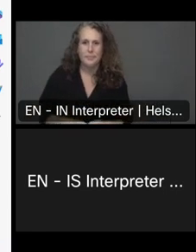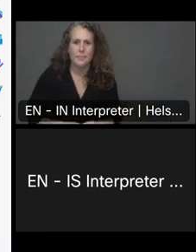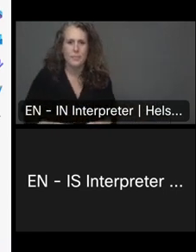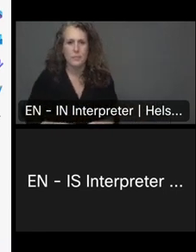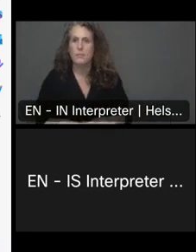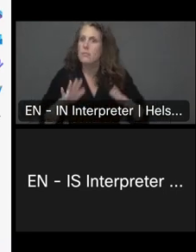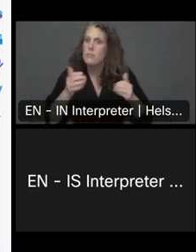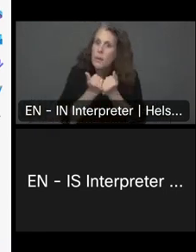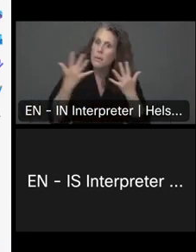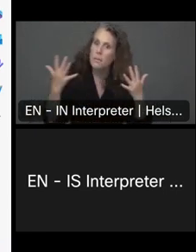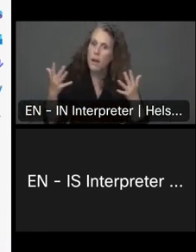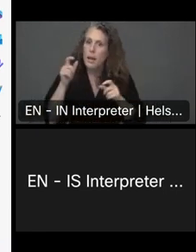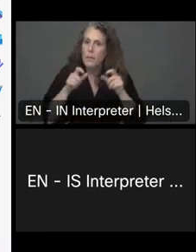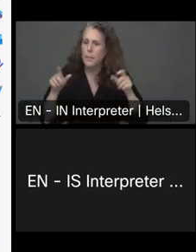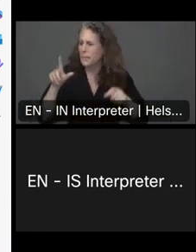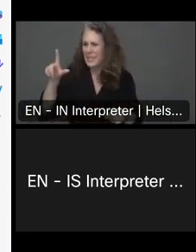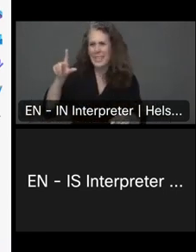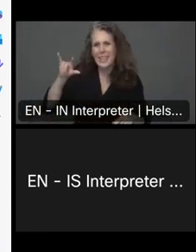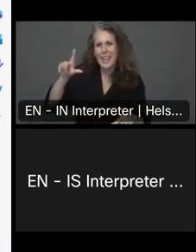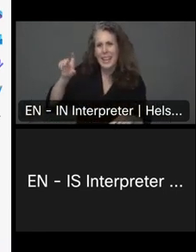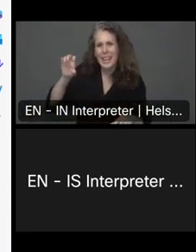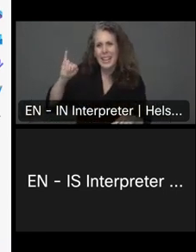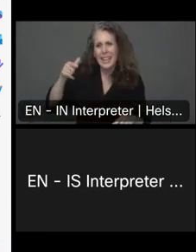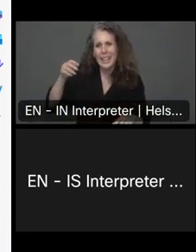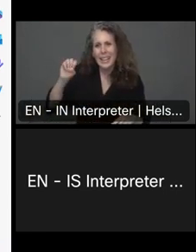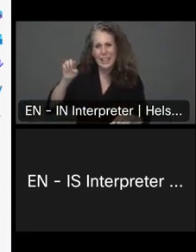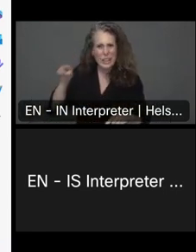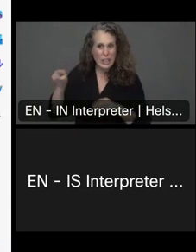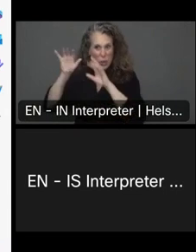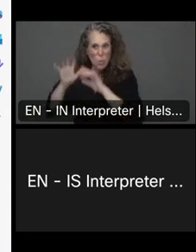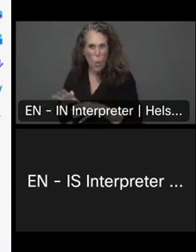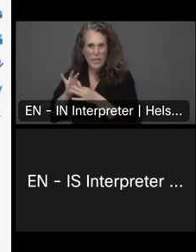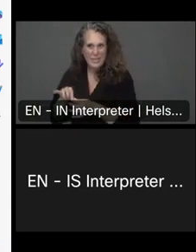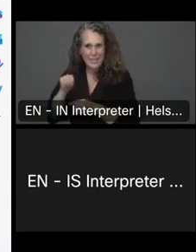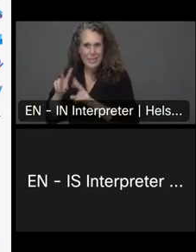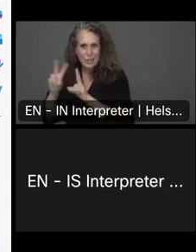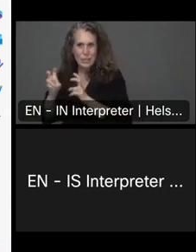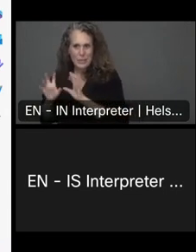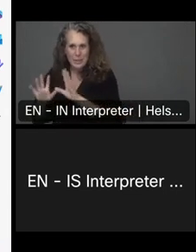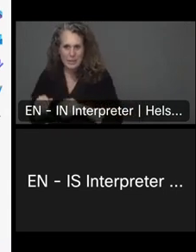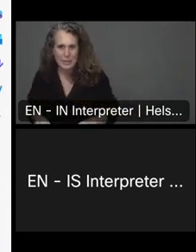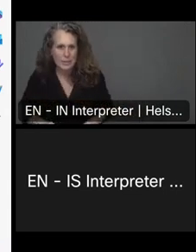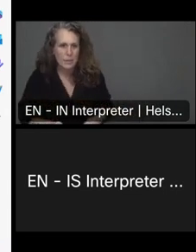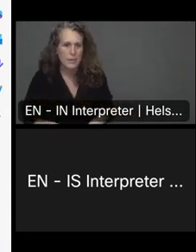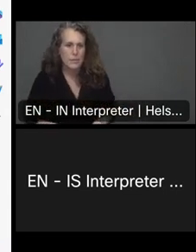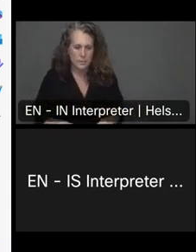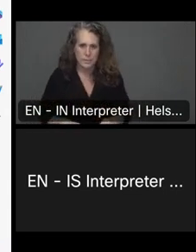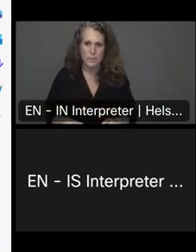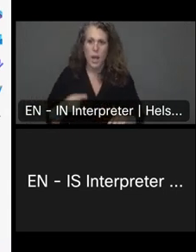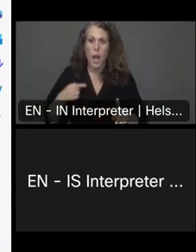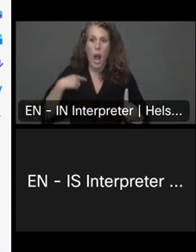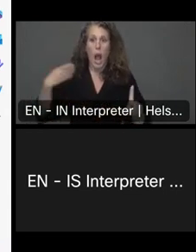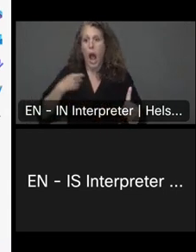people, Jeffrey Leach, for instance, has written about. It's not an accident that circumlocution